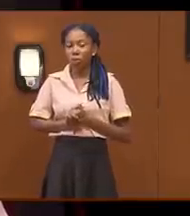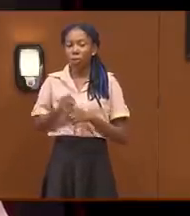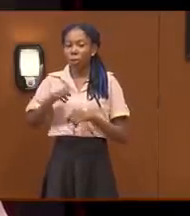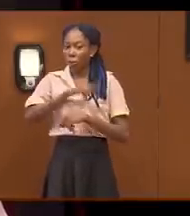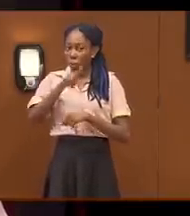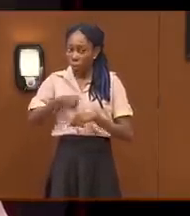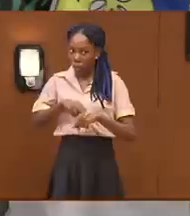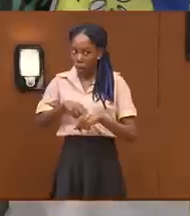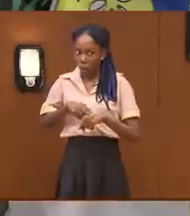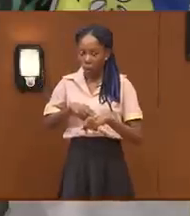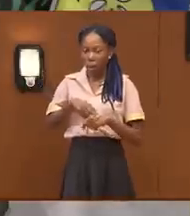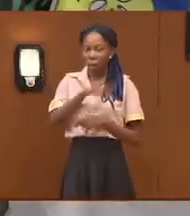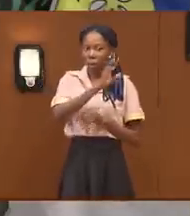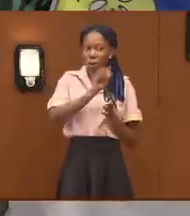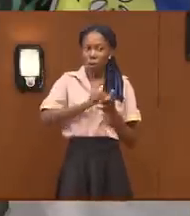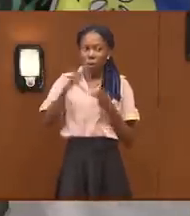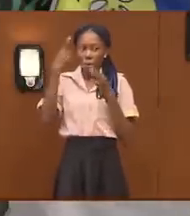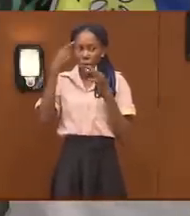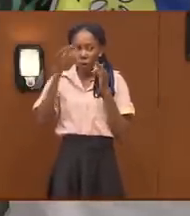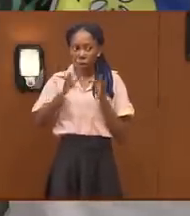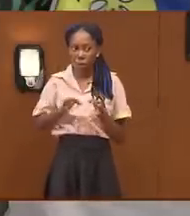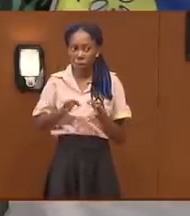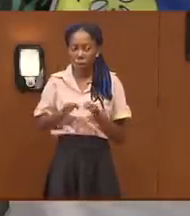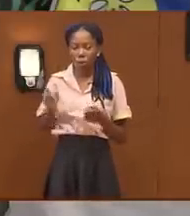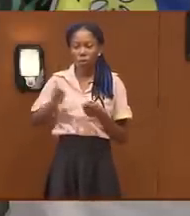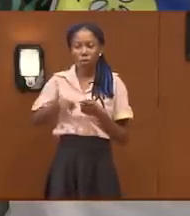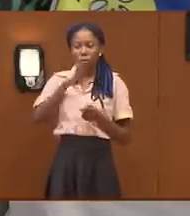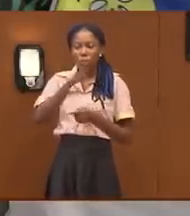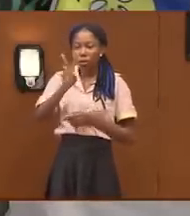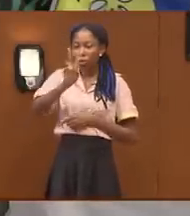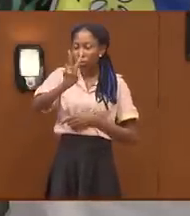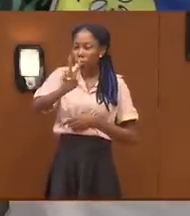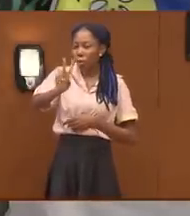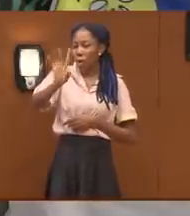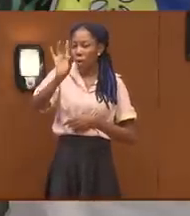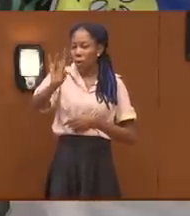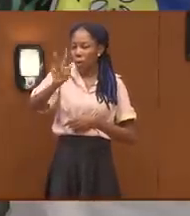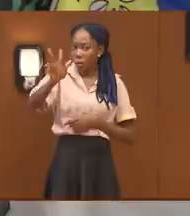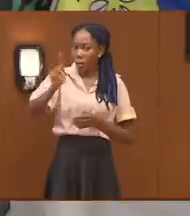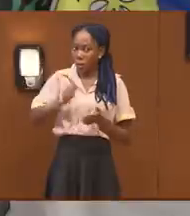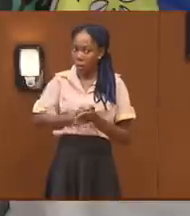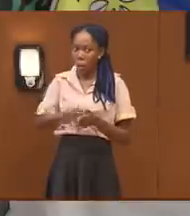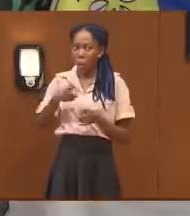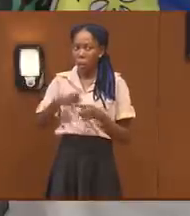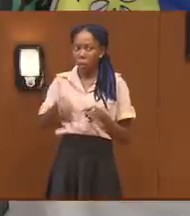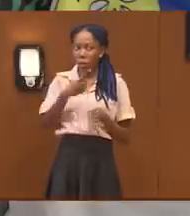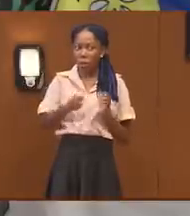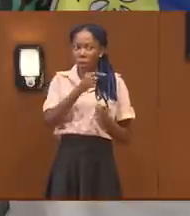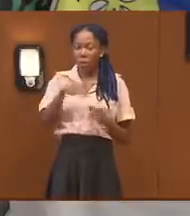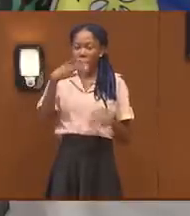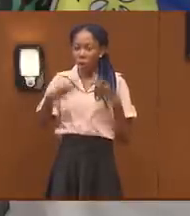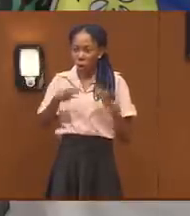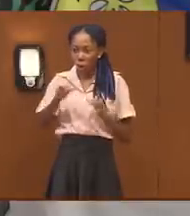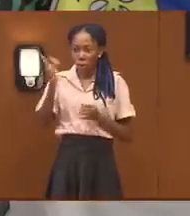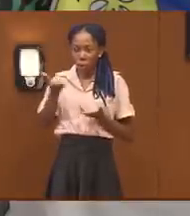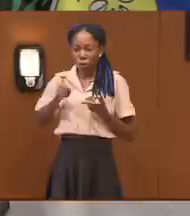Ordinarily, my judgment against you should be for 283,000 naira. But the court will step in to